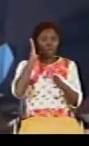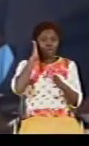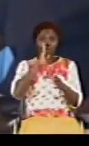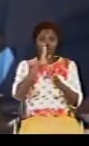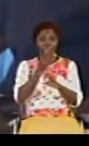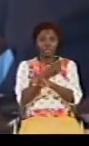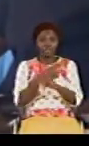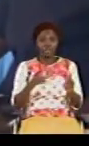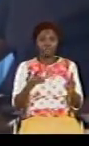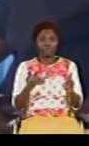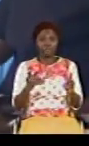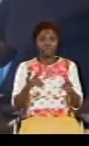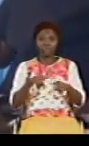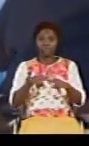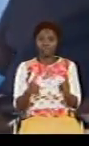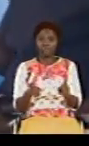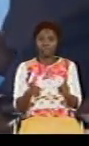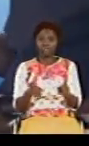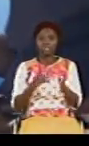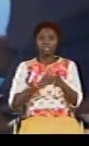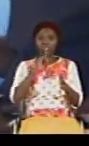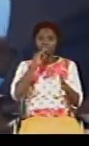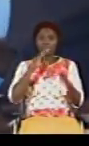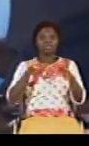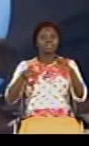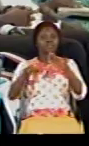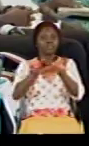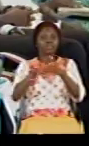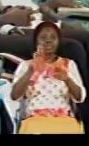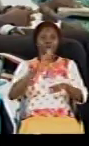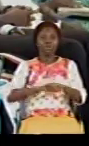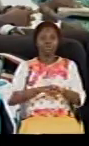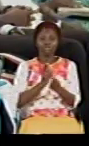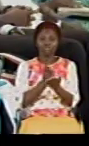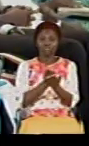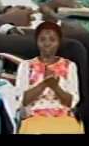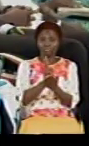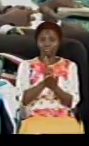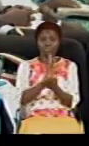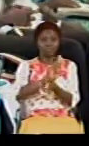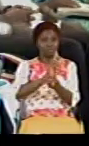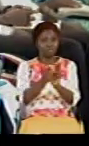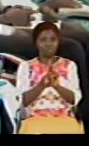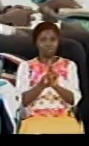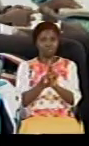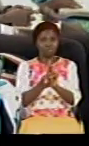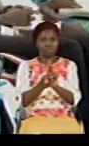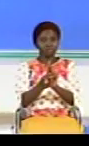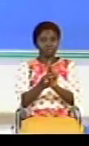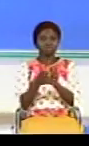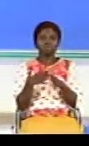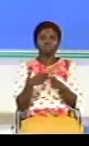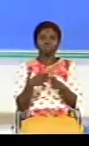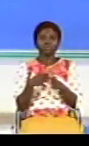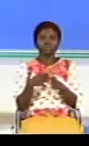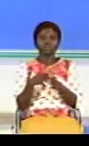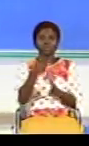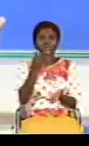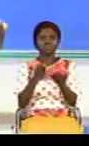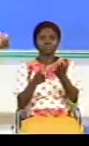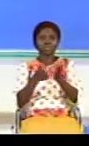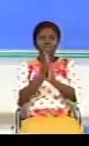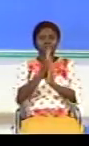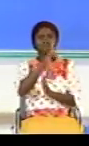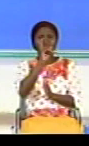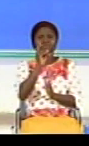But it's based on true repentance. You see, is there any other kind of repentance? Can